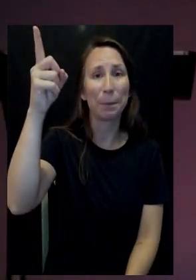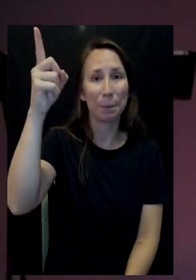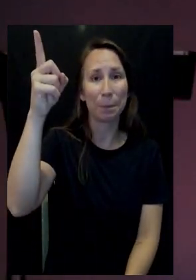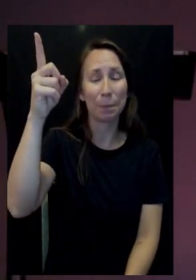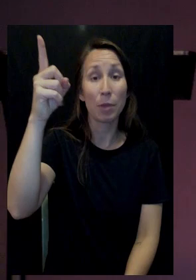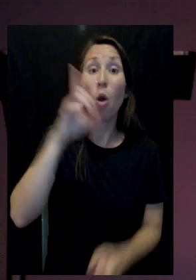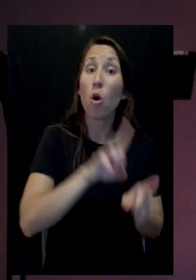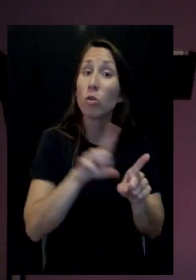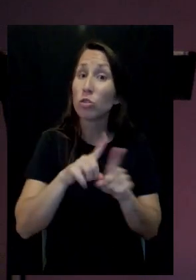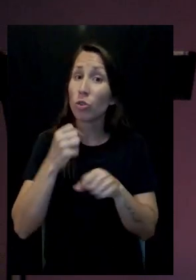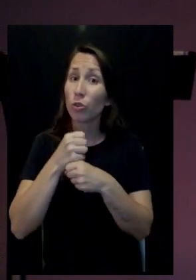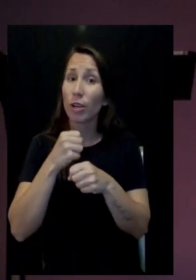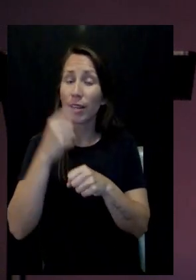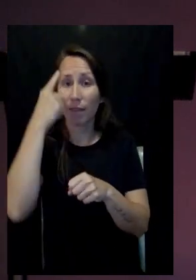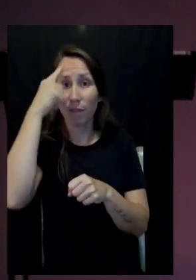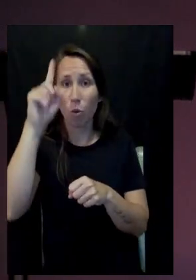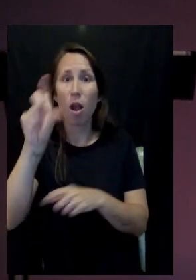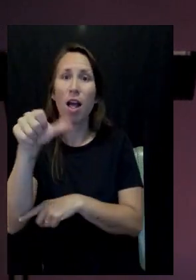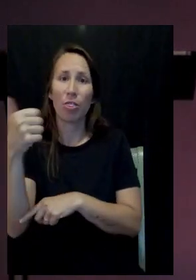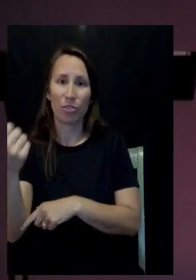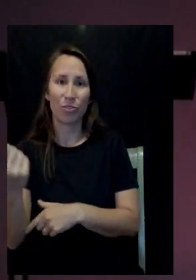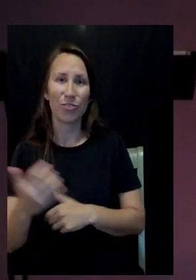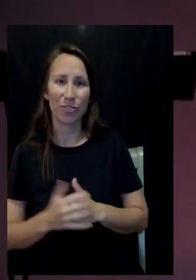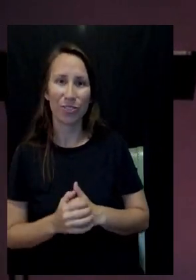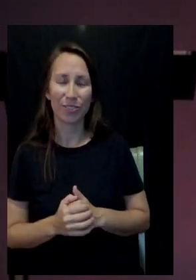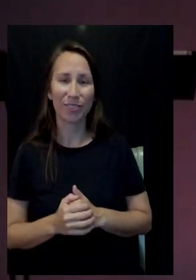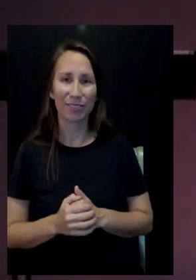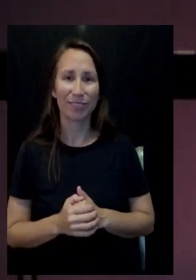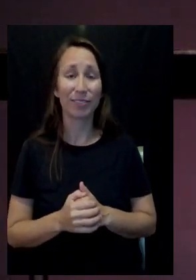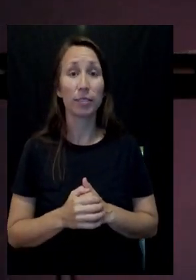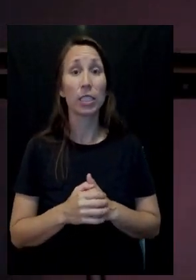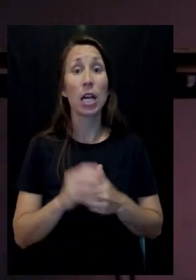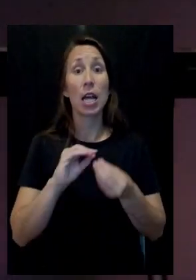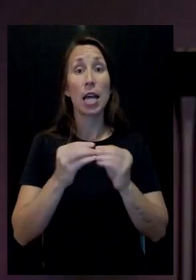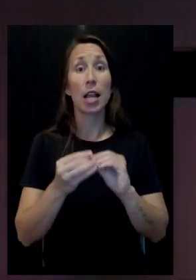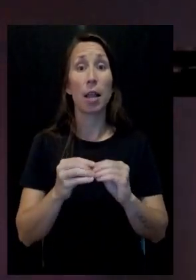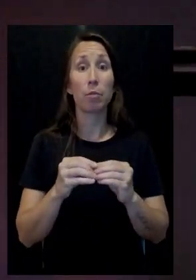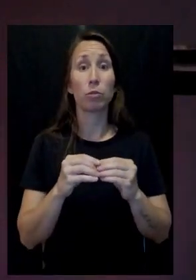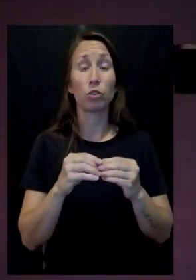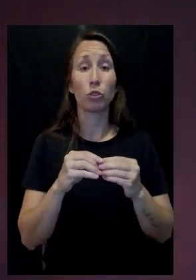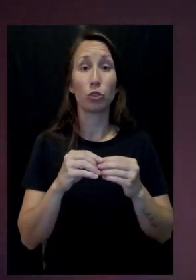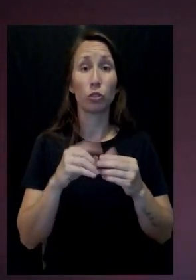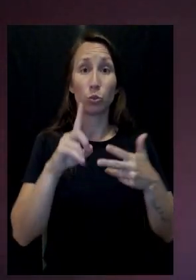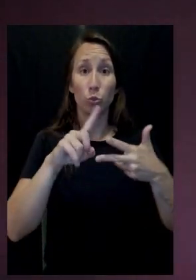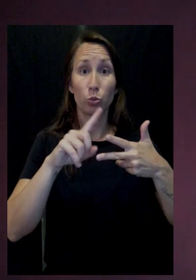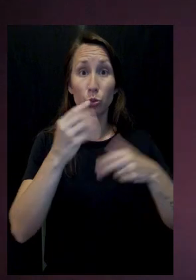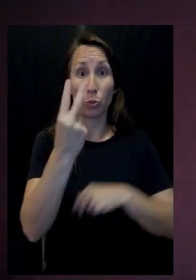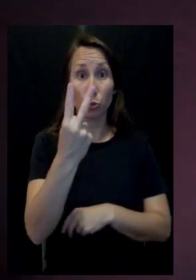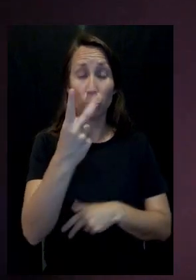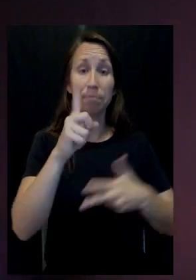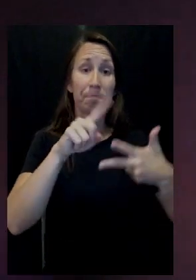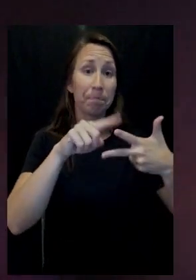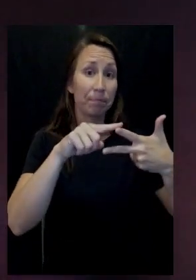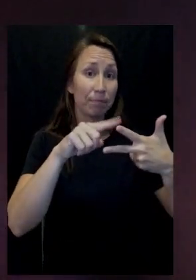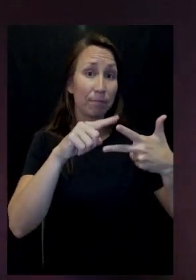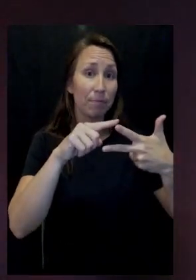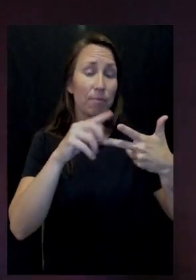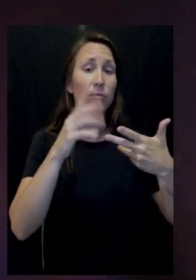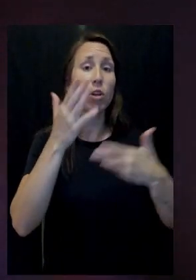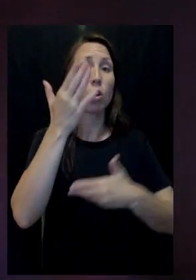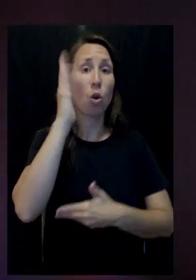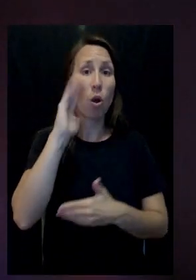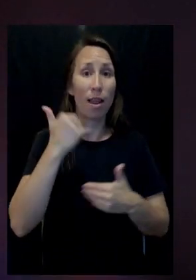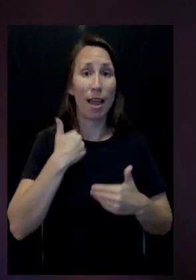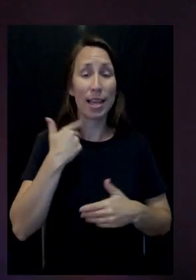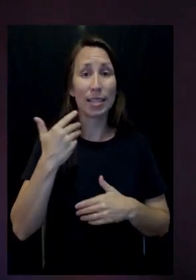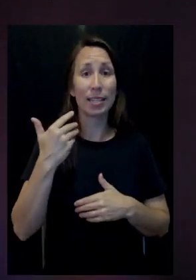him. But you're also created for others. So point number two this morning is this. God's got